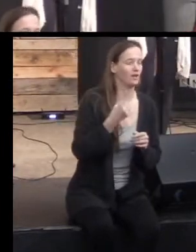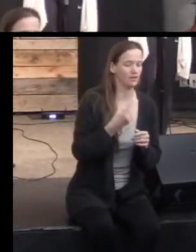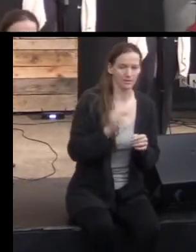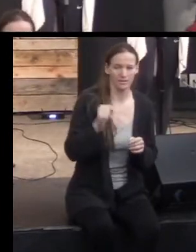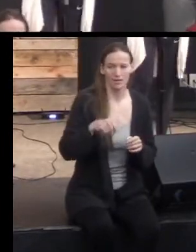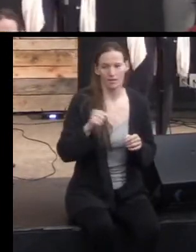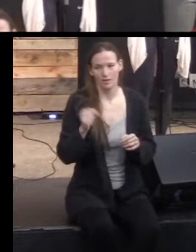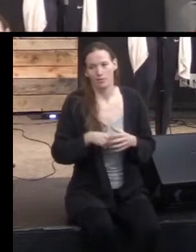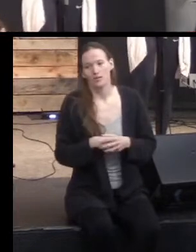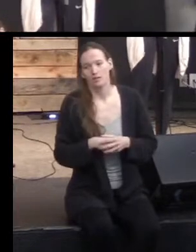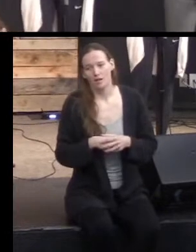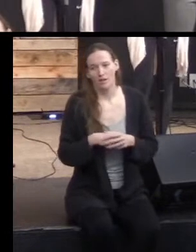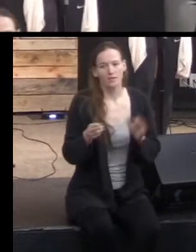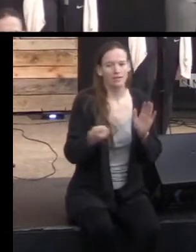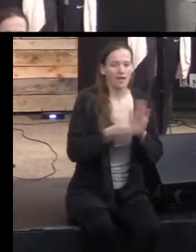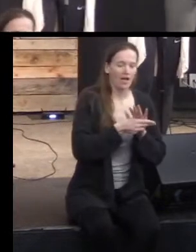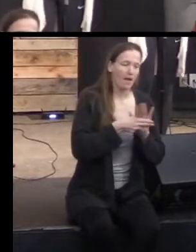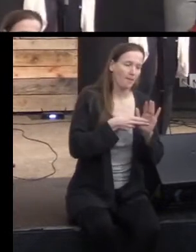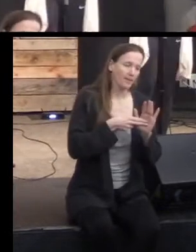yeah,